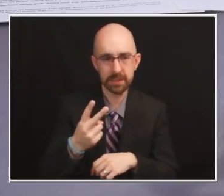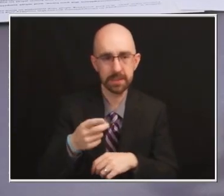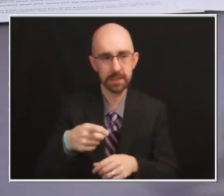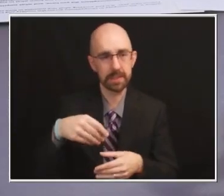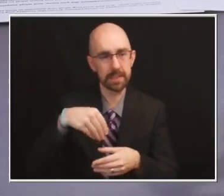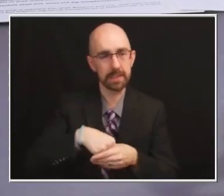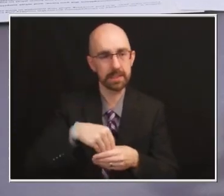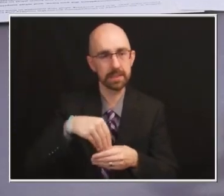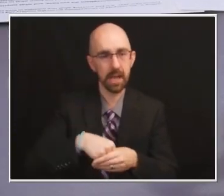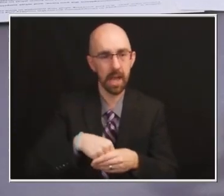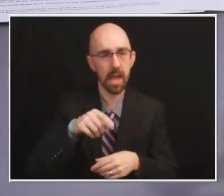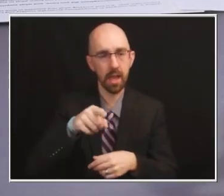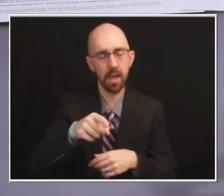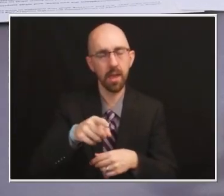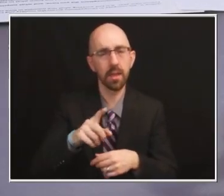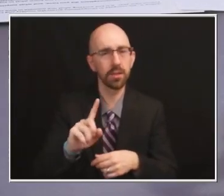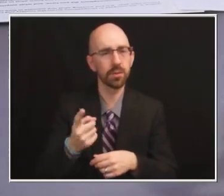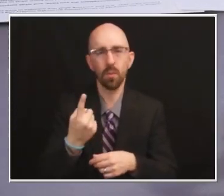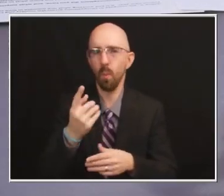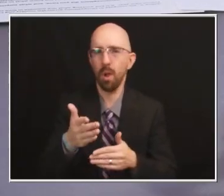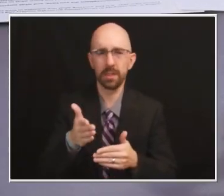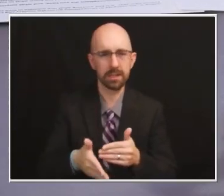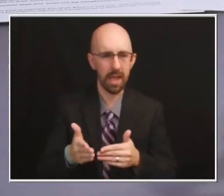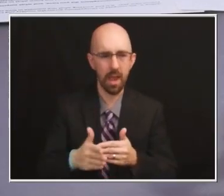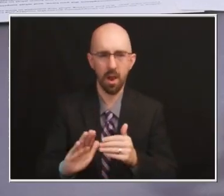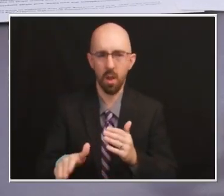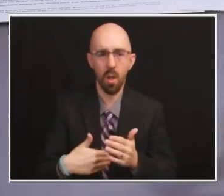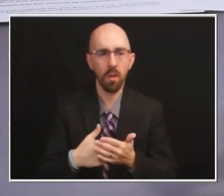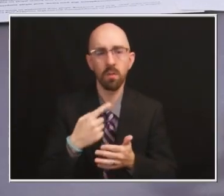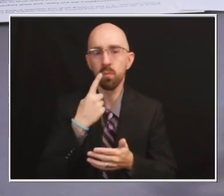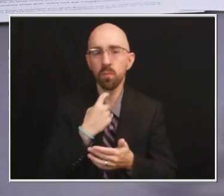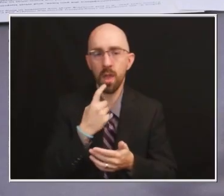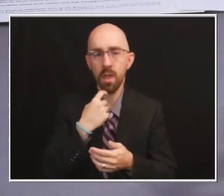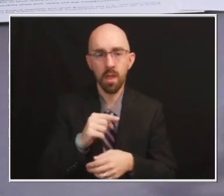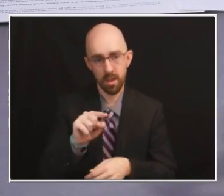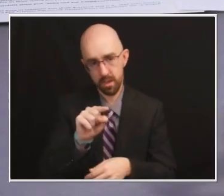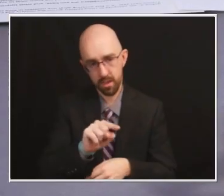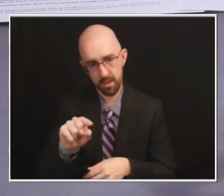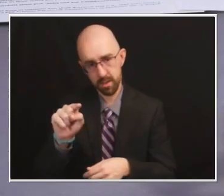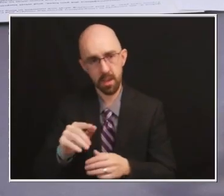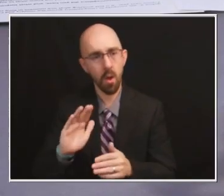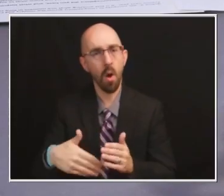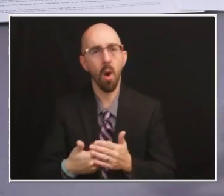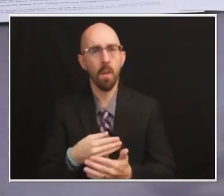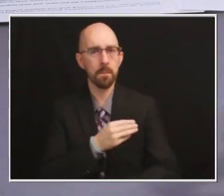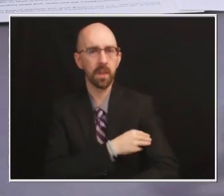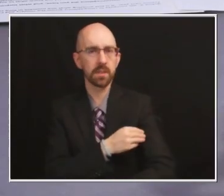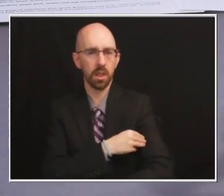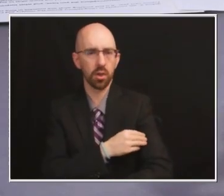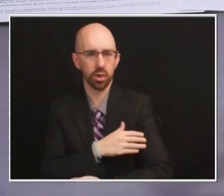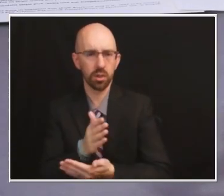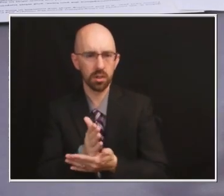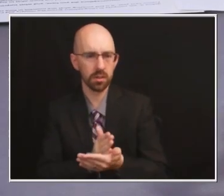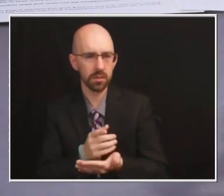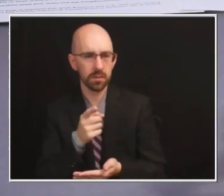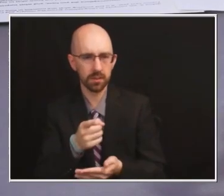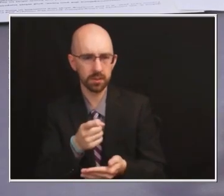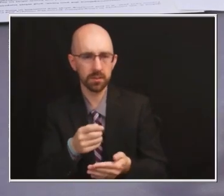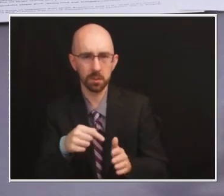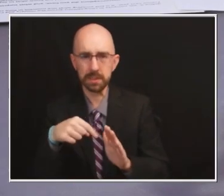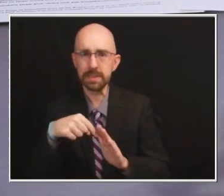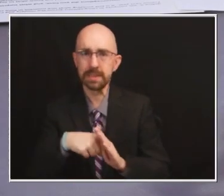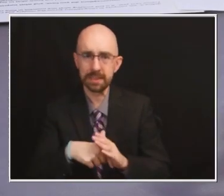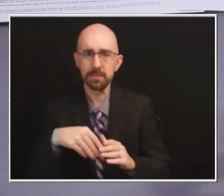inside, so this is just one side, all of the red that you see here, this is all musculature. So it goes quite deep into